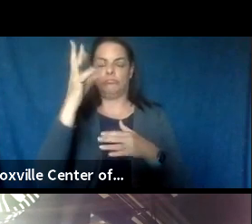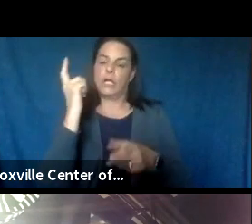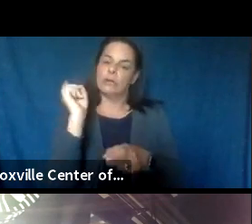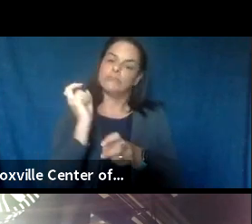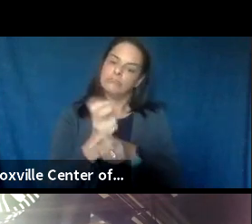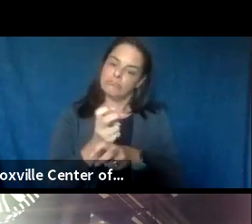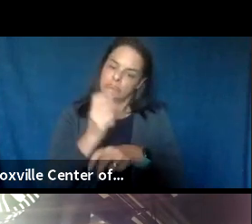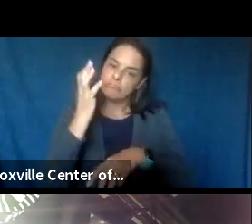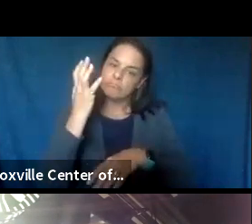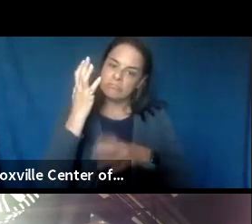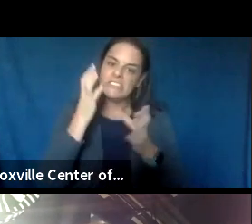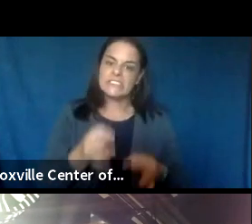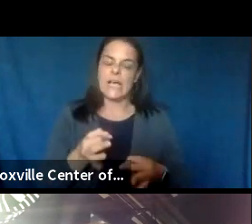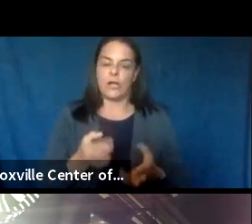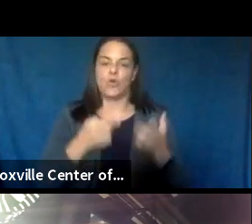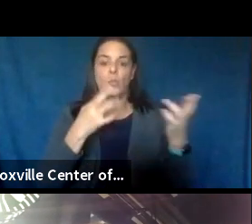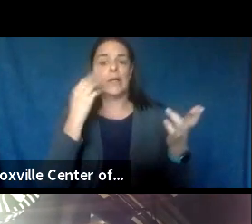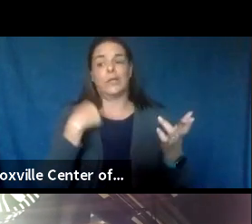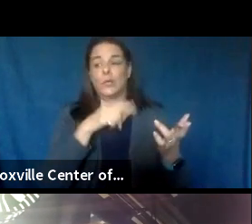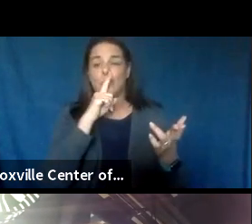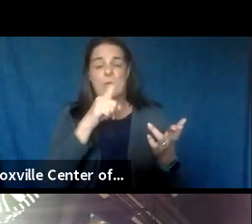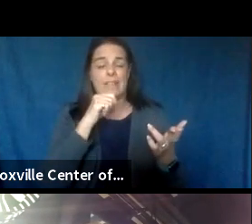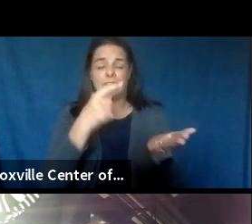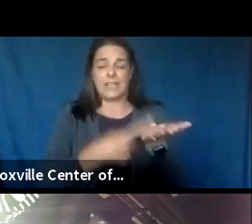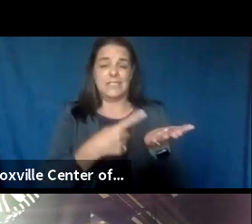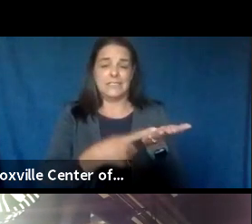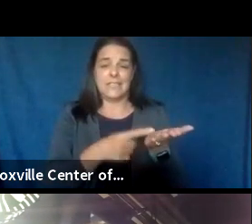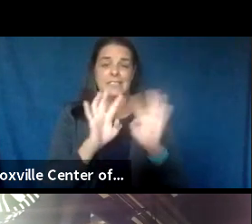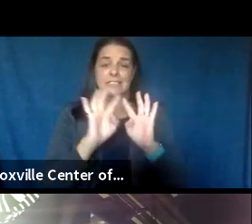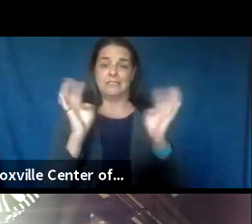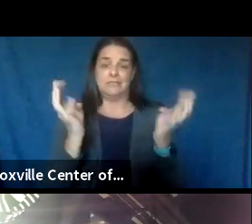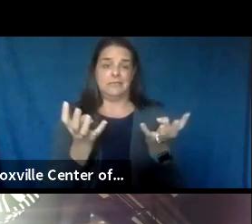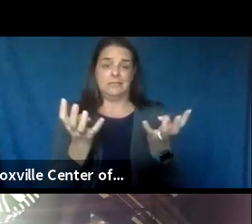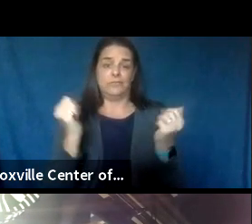recommendation because we really haven't discussed it as a body to speak of.